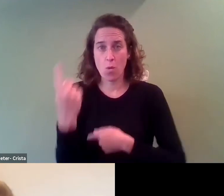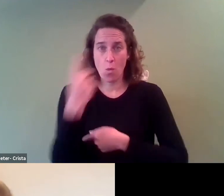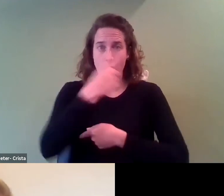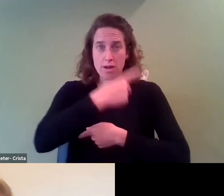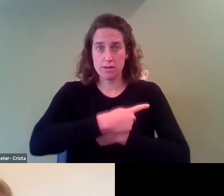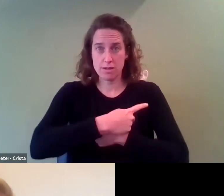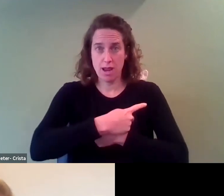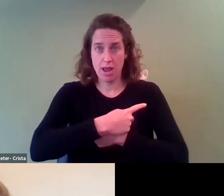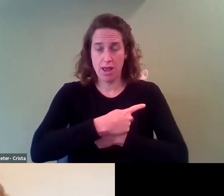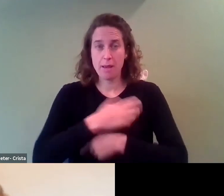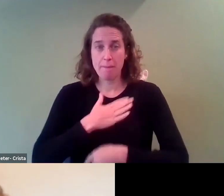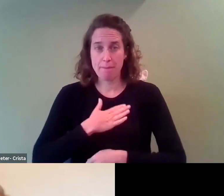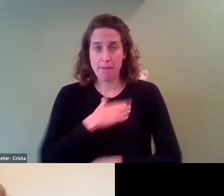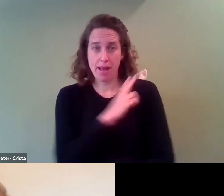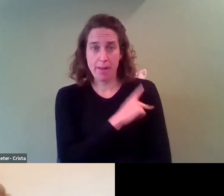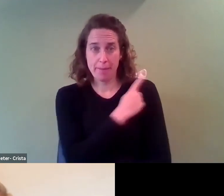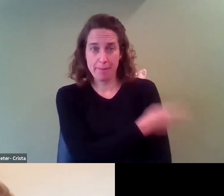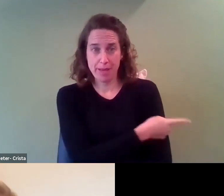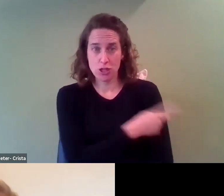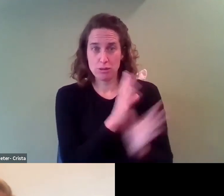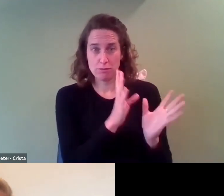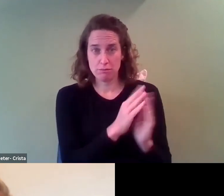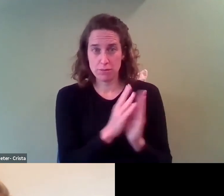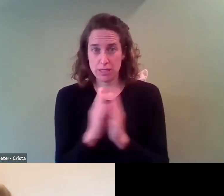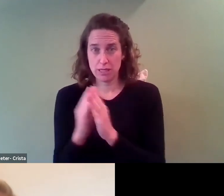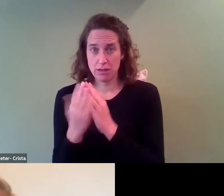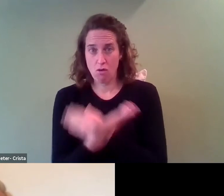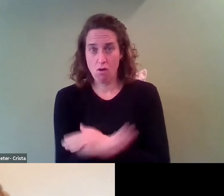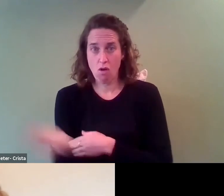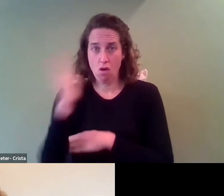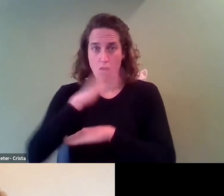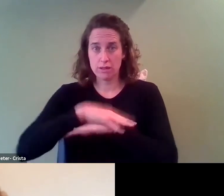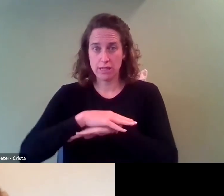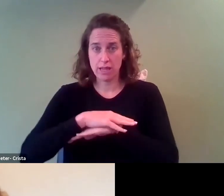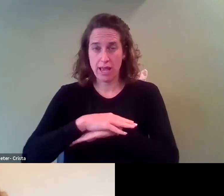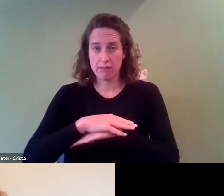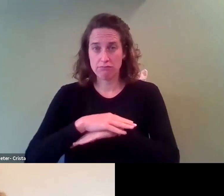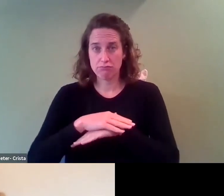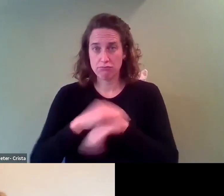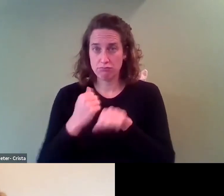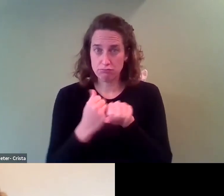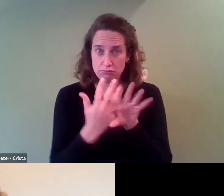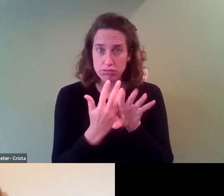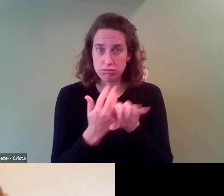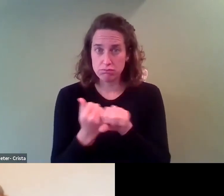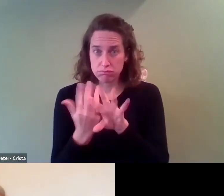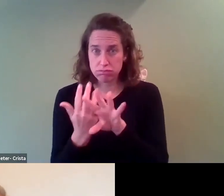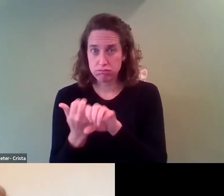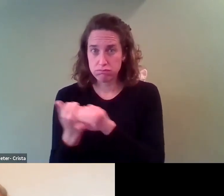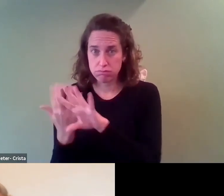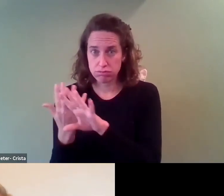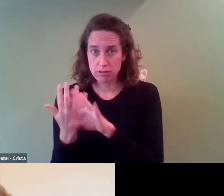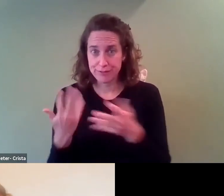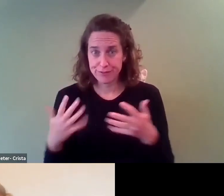patients virtually through a screen, I'm exhausted. I am shattered, because what I'm realizing is that I